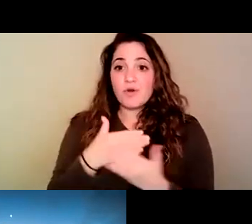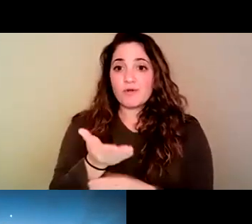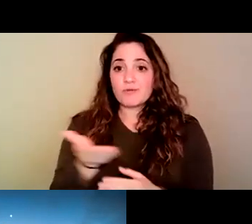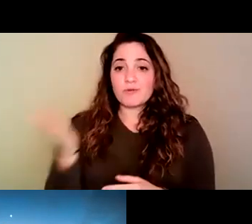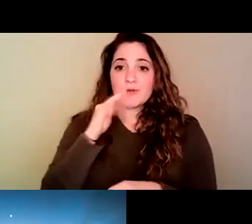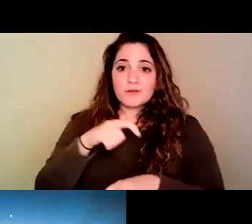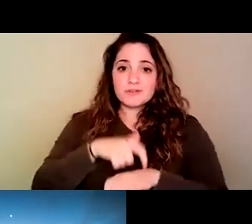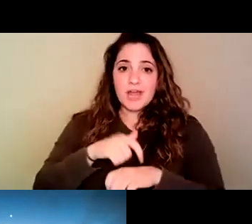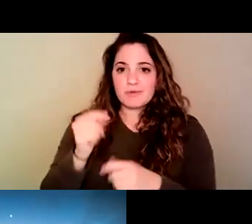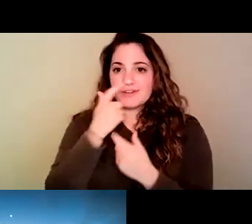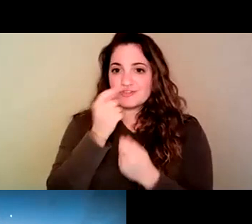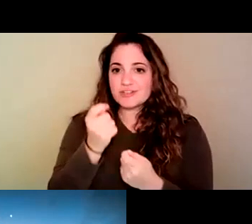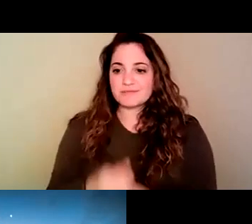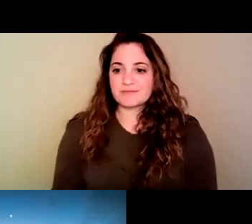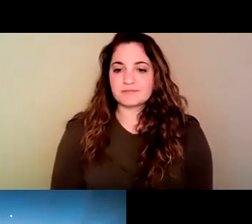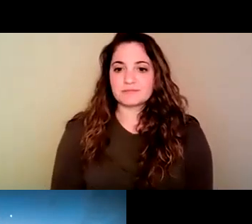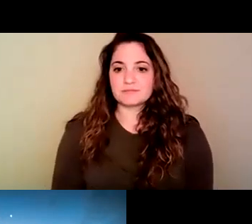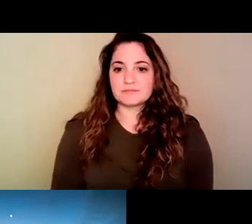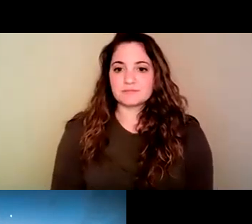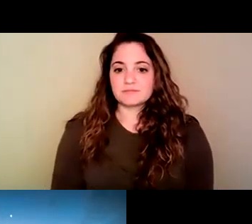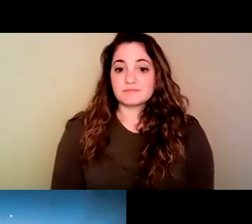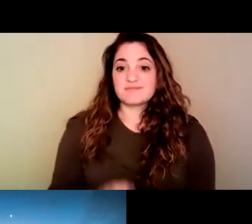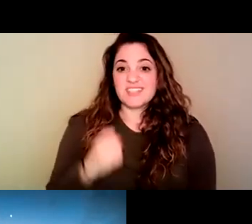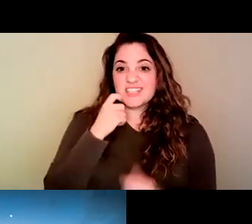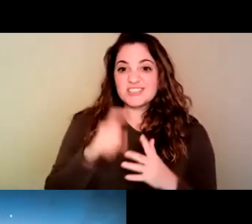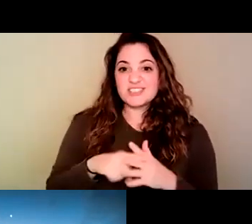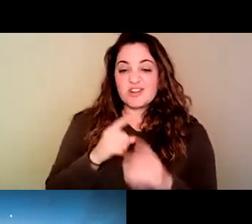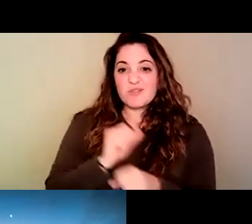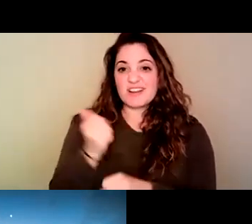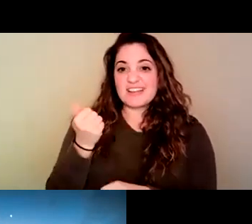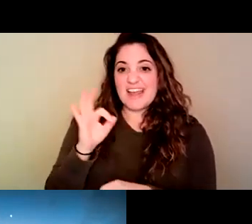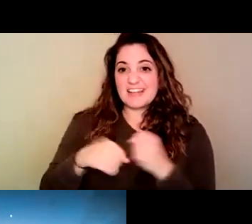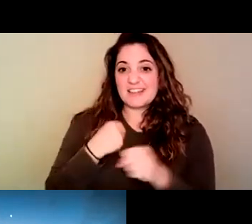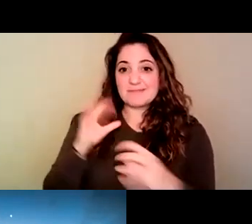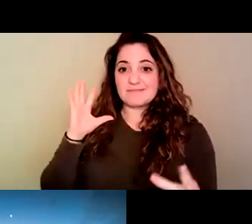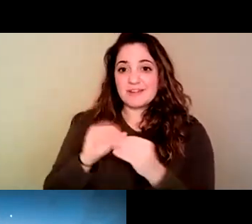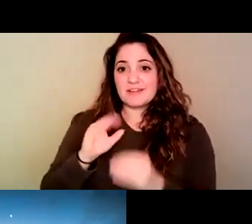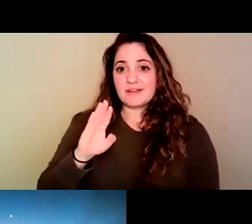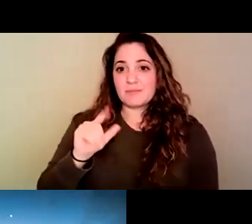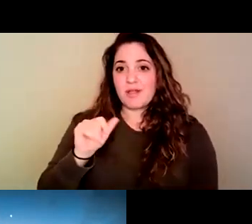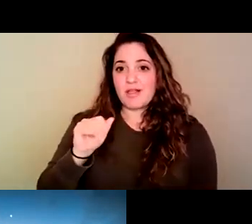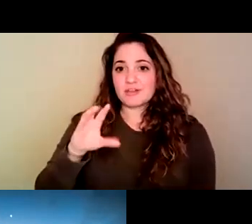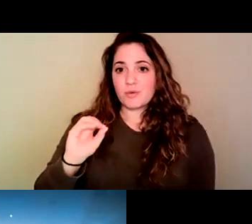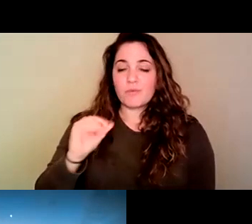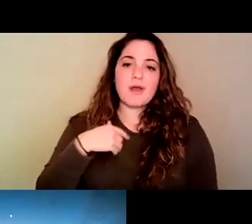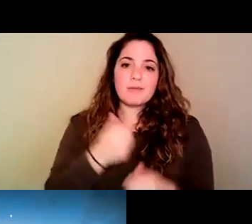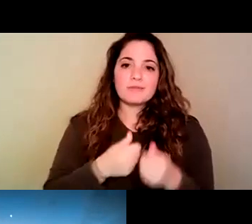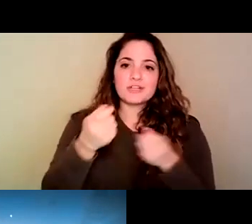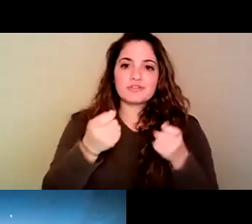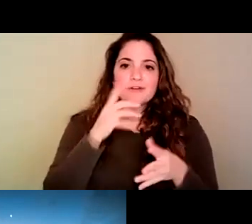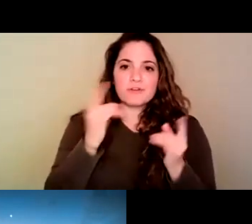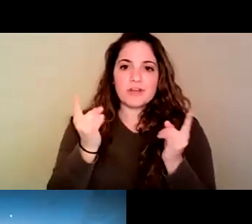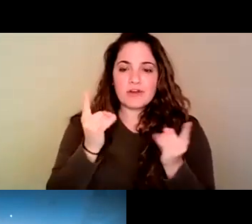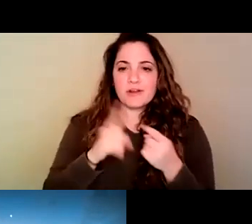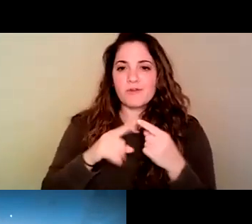your time and interest. I just started my 19th year at Bellagio. Again, as Rick said, I'm Executive Director of Catering, Wedding